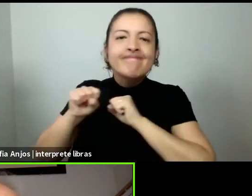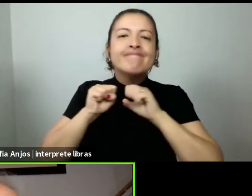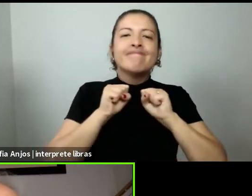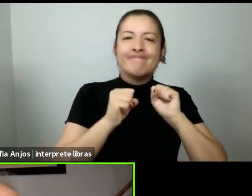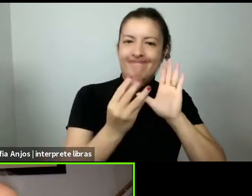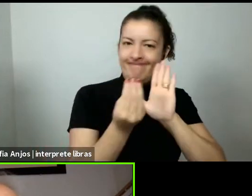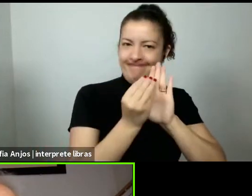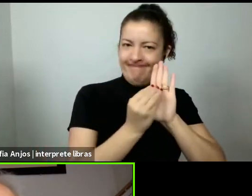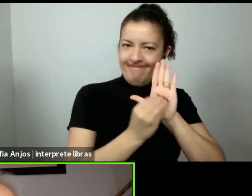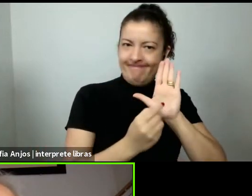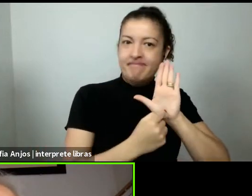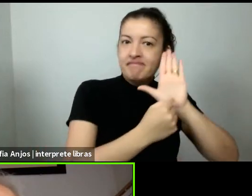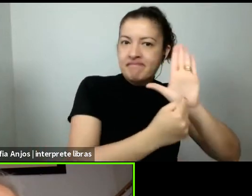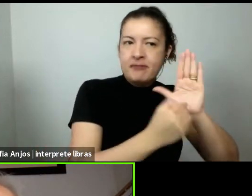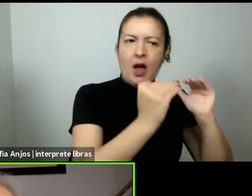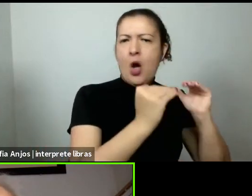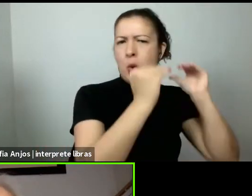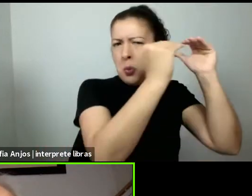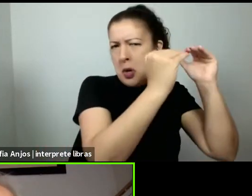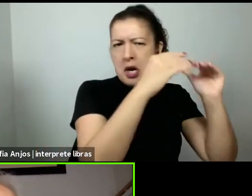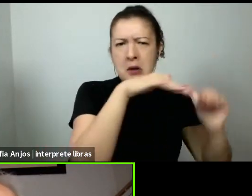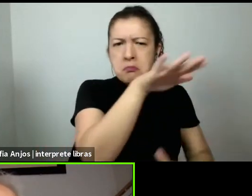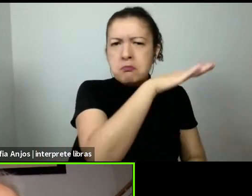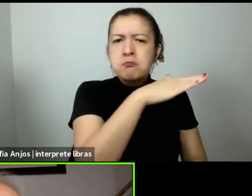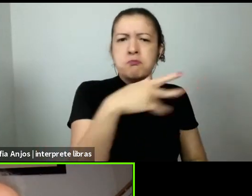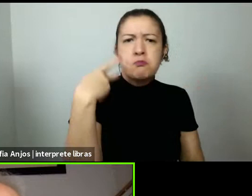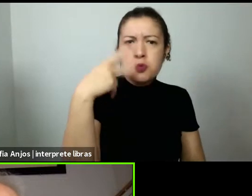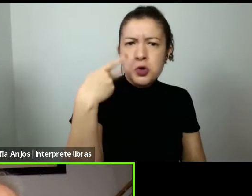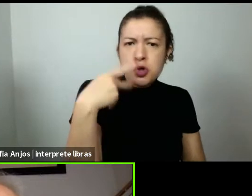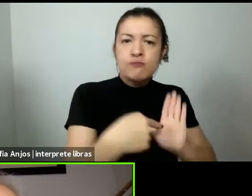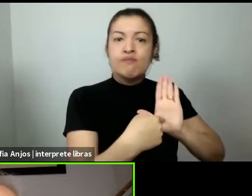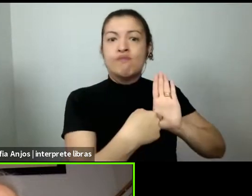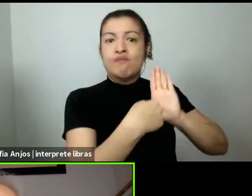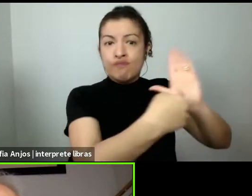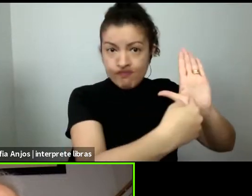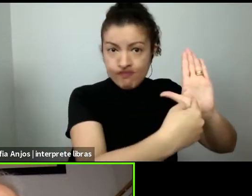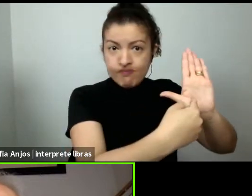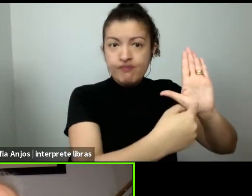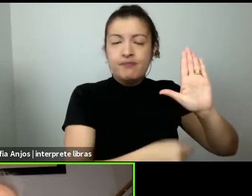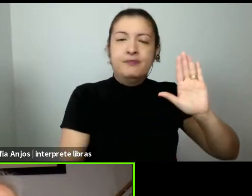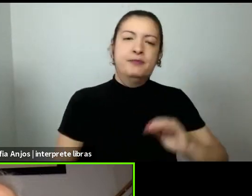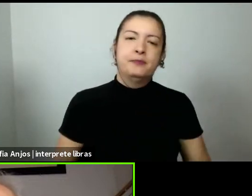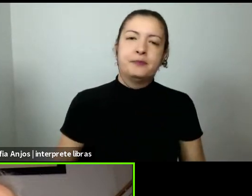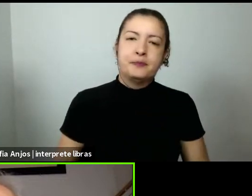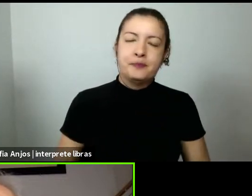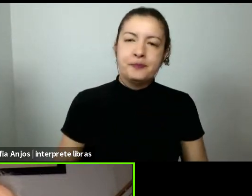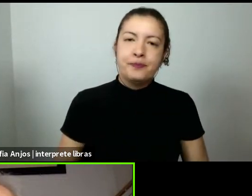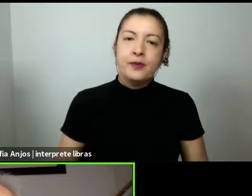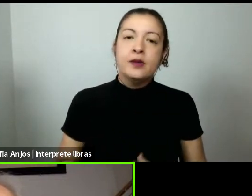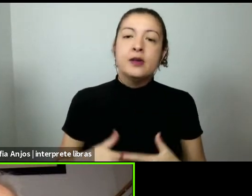I think we are seeing a worldwide movement. You know, we have the COP26